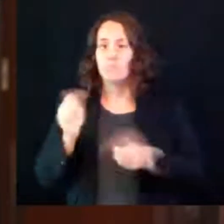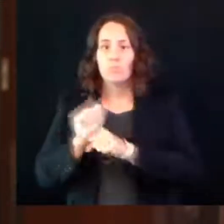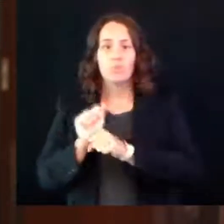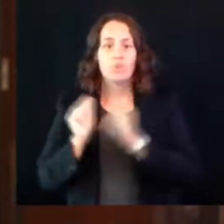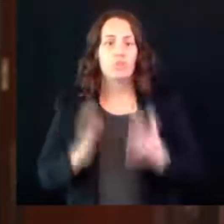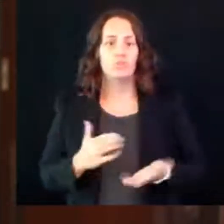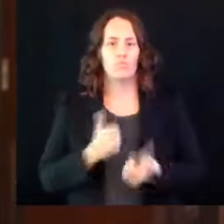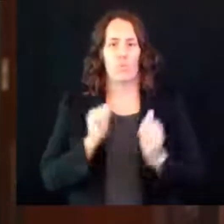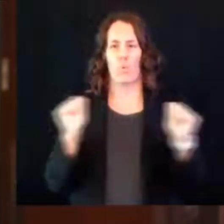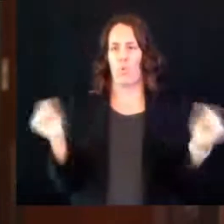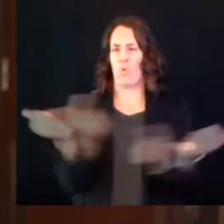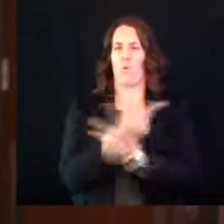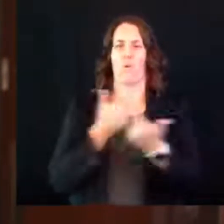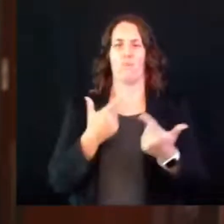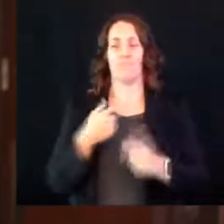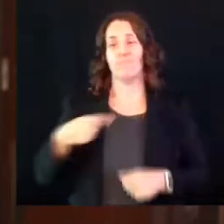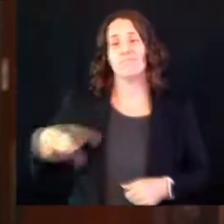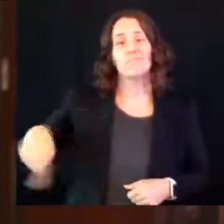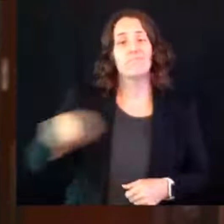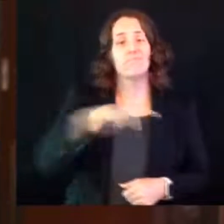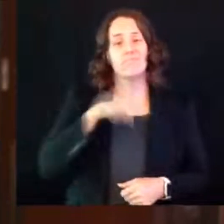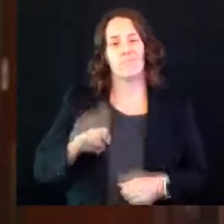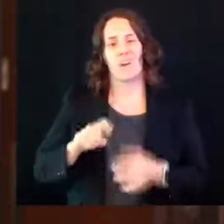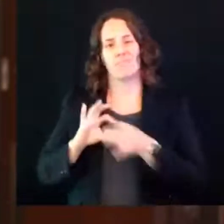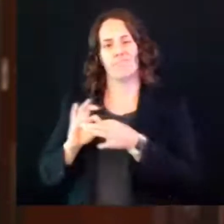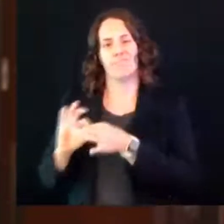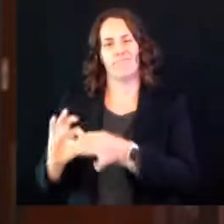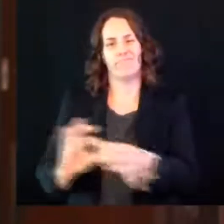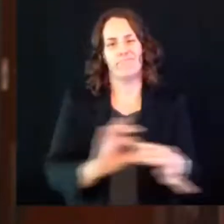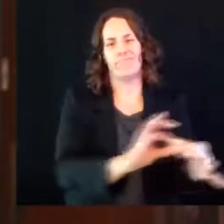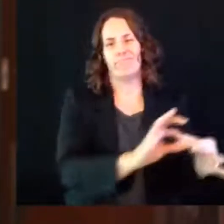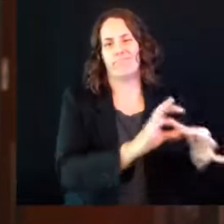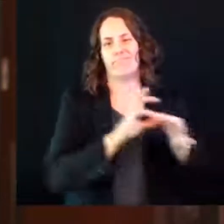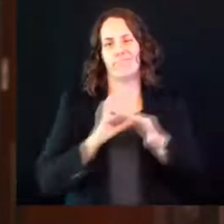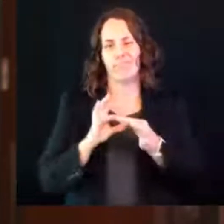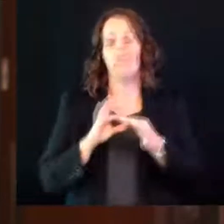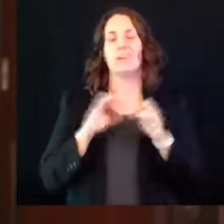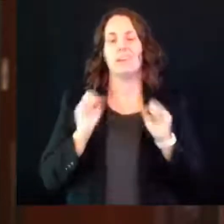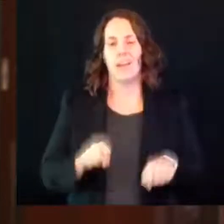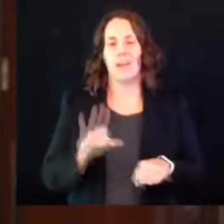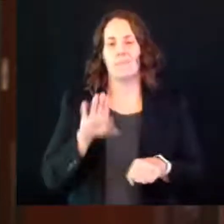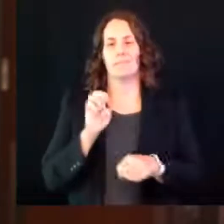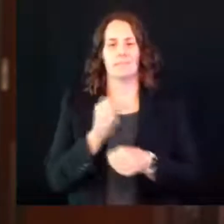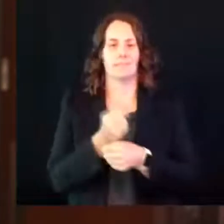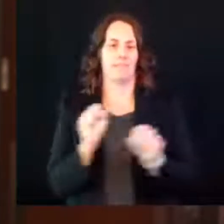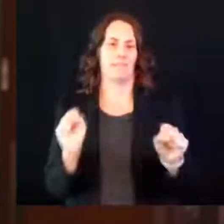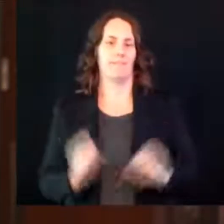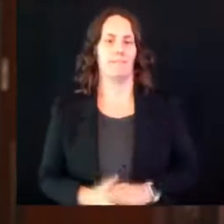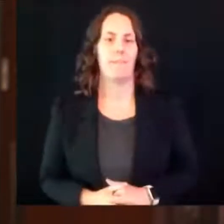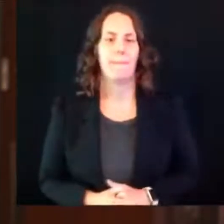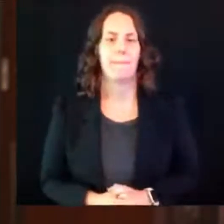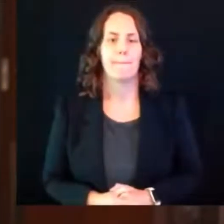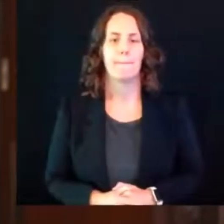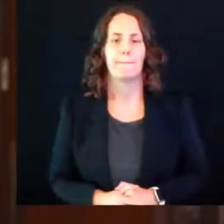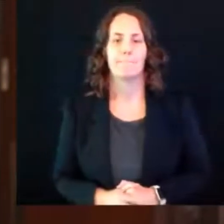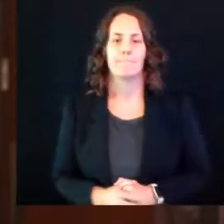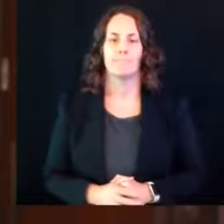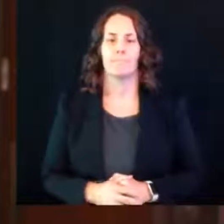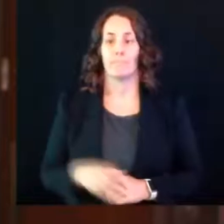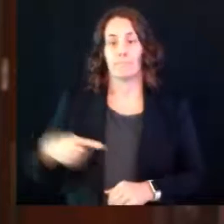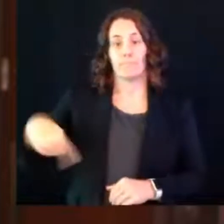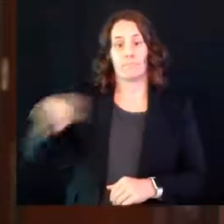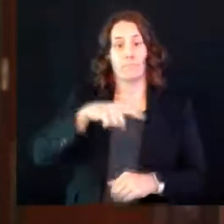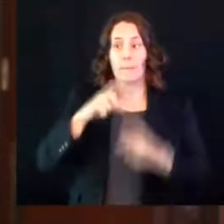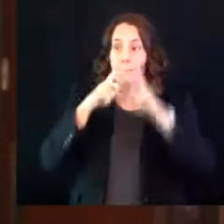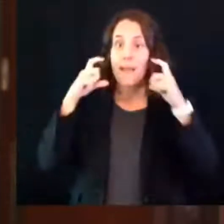and communities safe. It is simply not enough to only wear a mask. We need folks to take further action